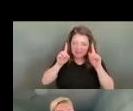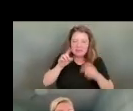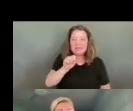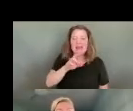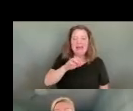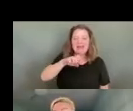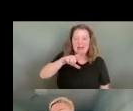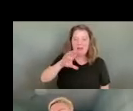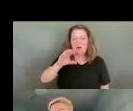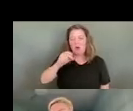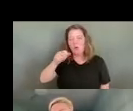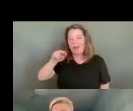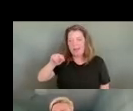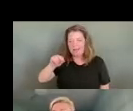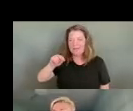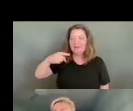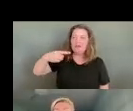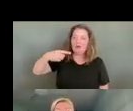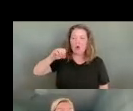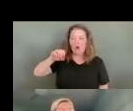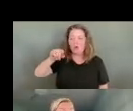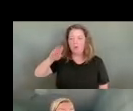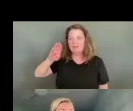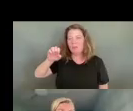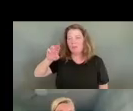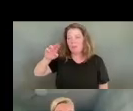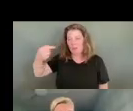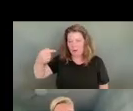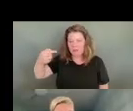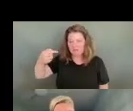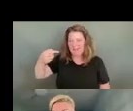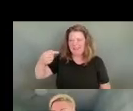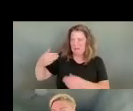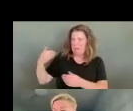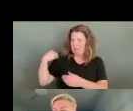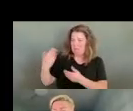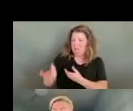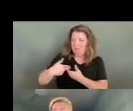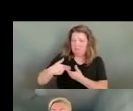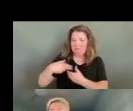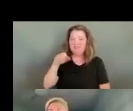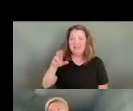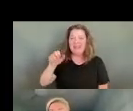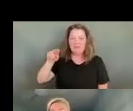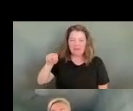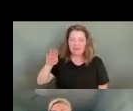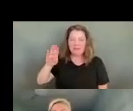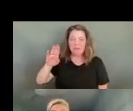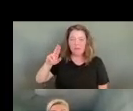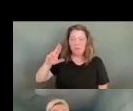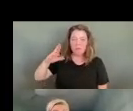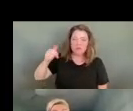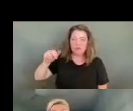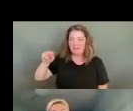team is Erin Buchanan at Harrisburg. And this project would not be possible without the help from the